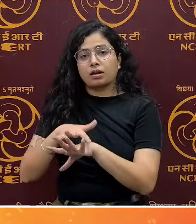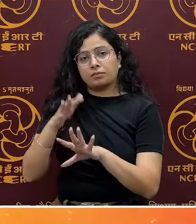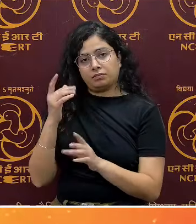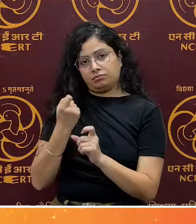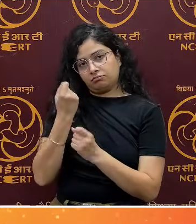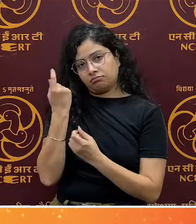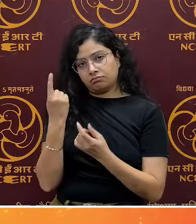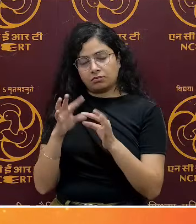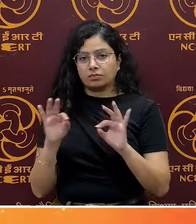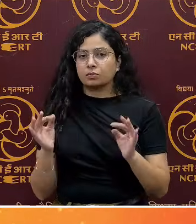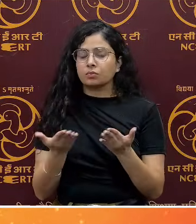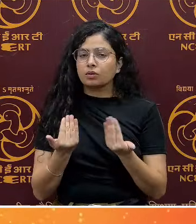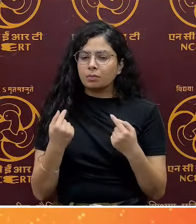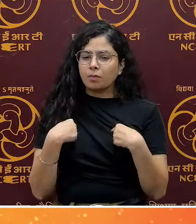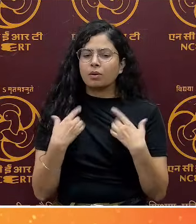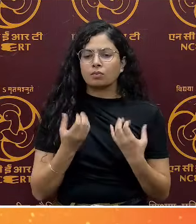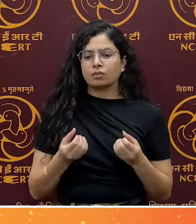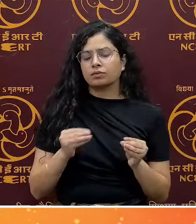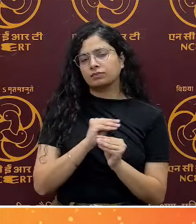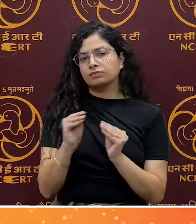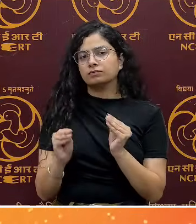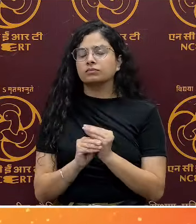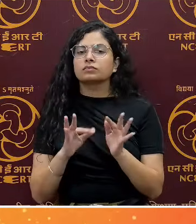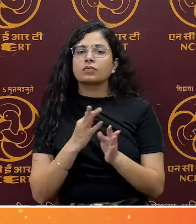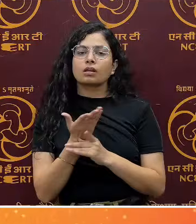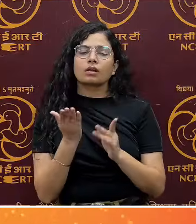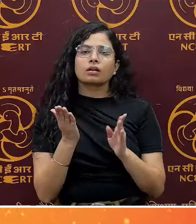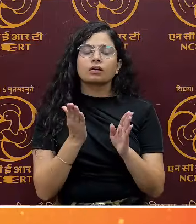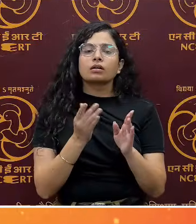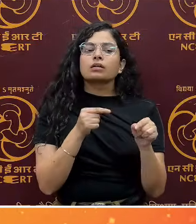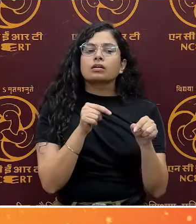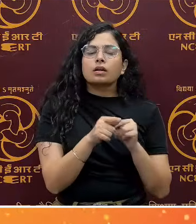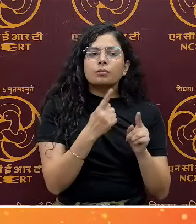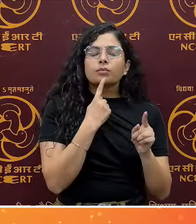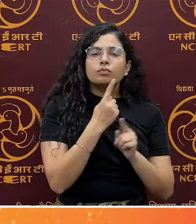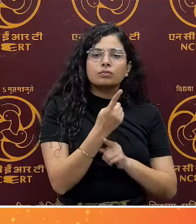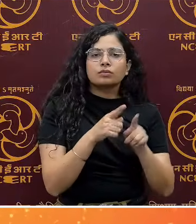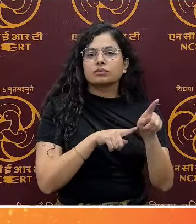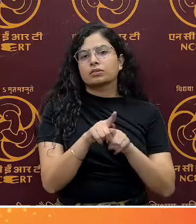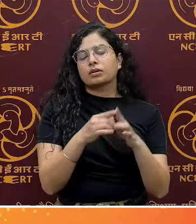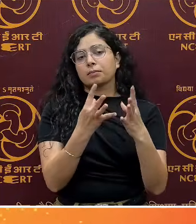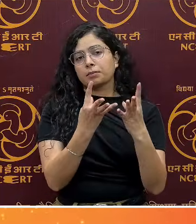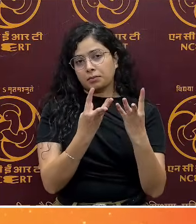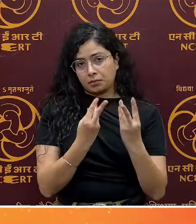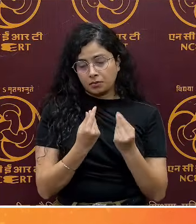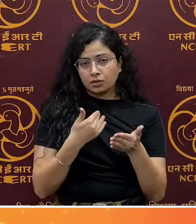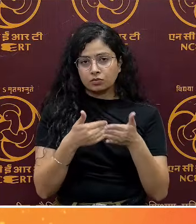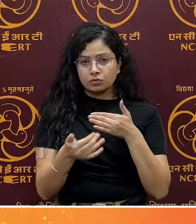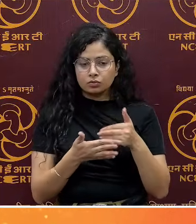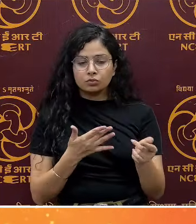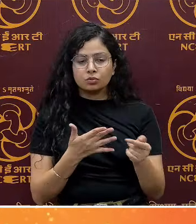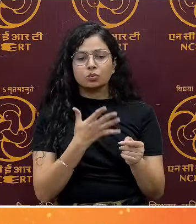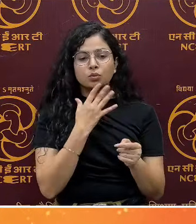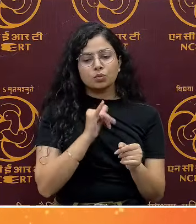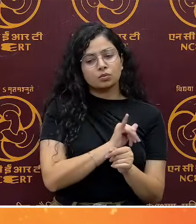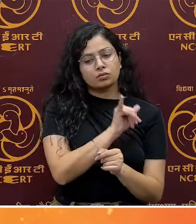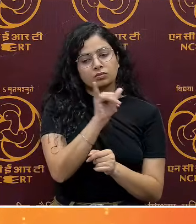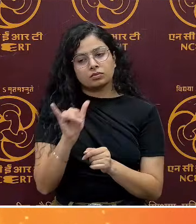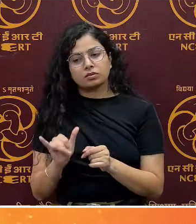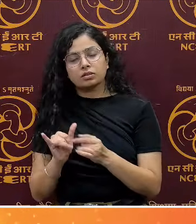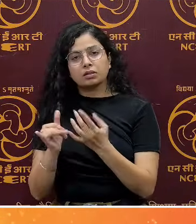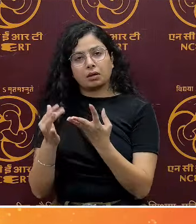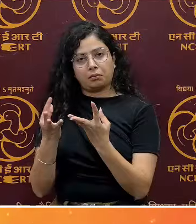yes. can also add something here. Like you are talking about the subject like mathematics, we can perform simulation in these subjects as